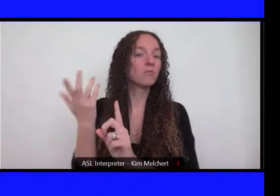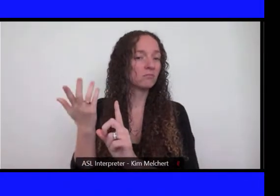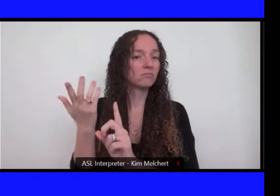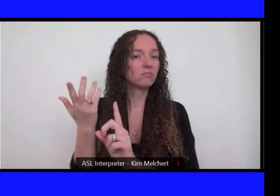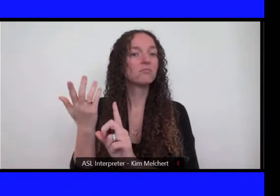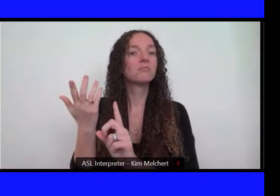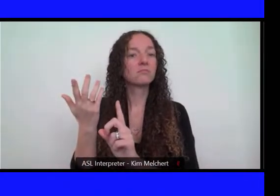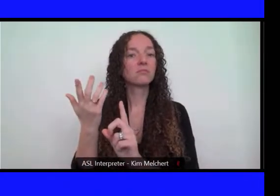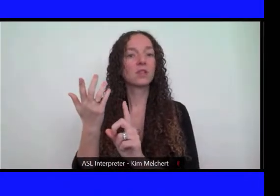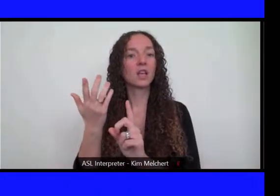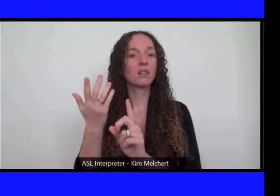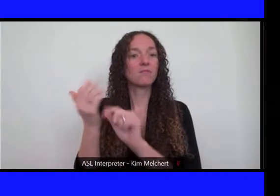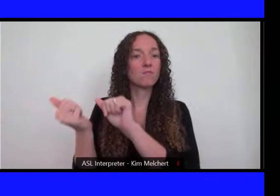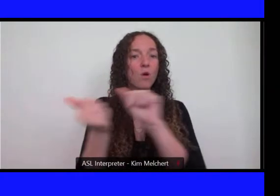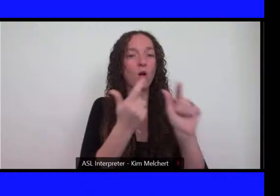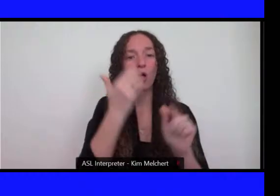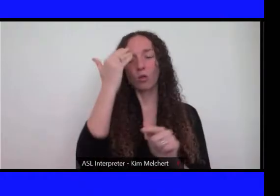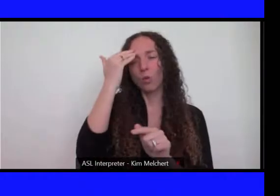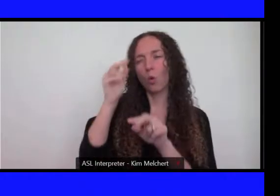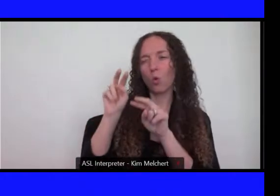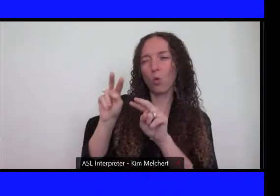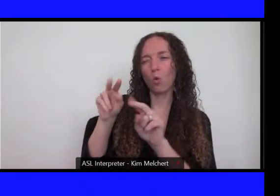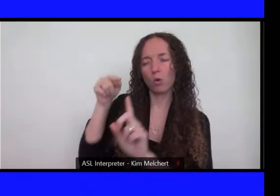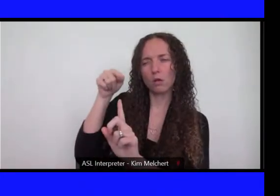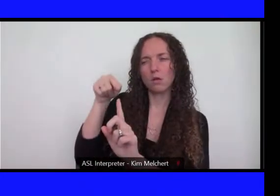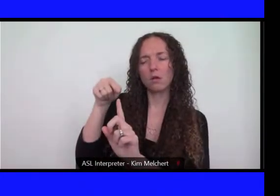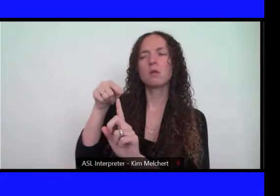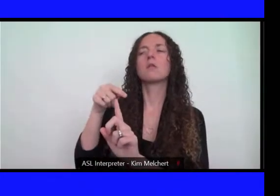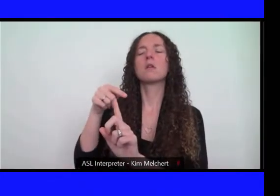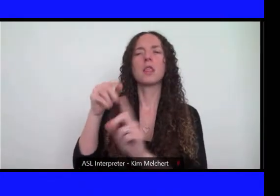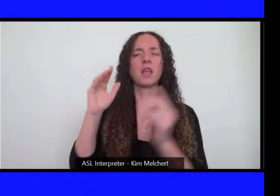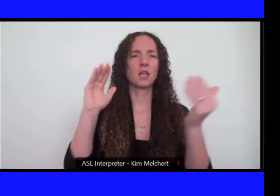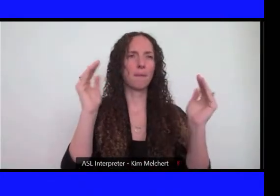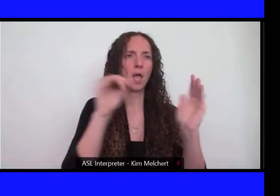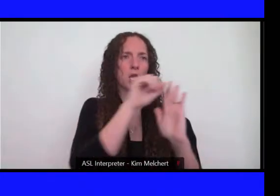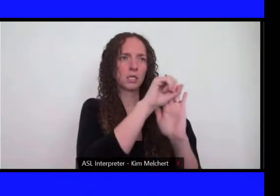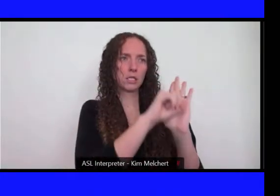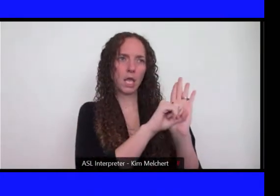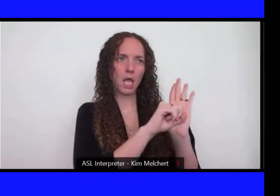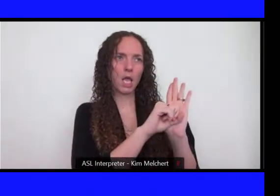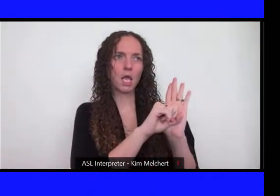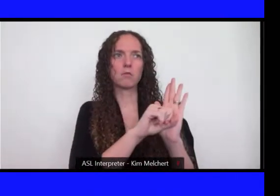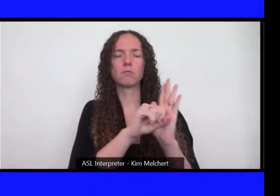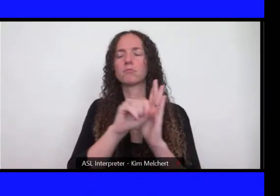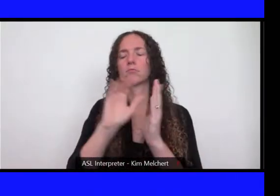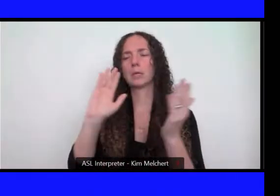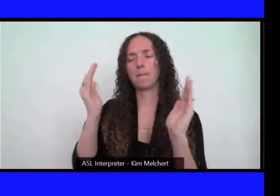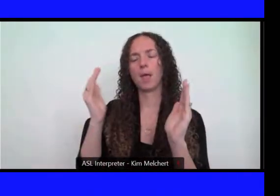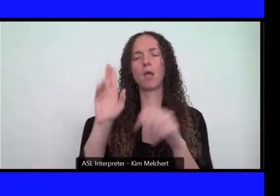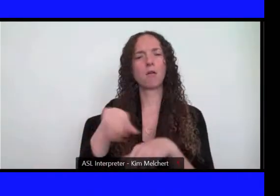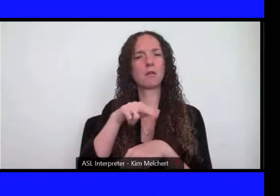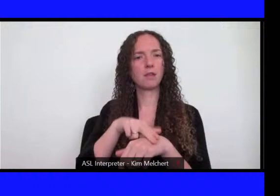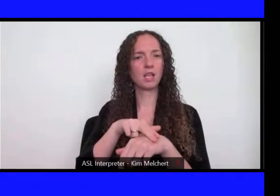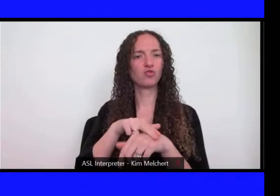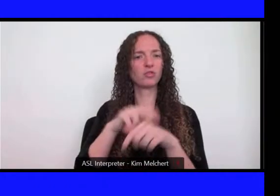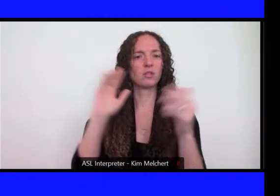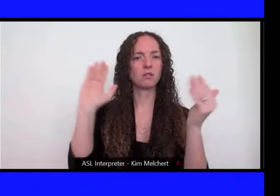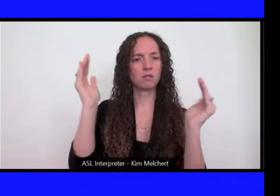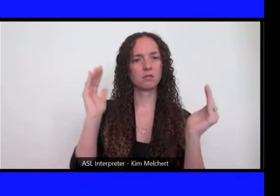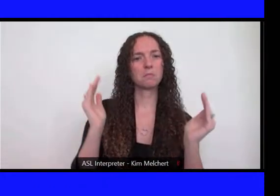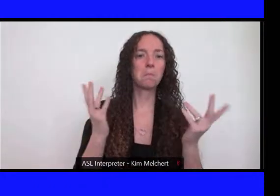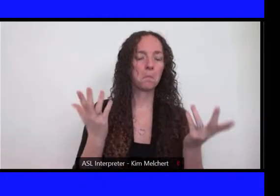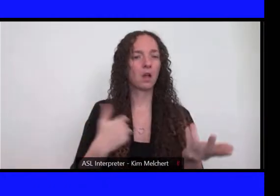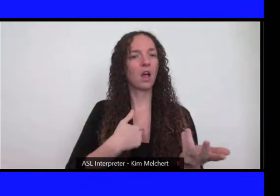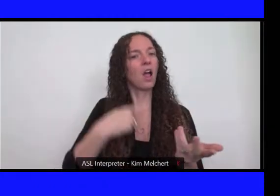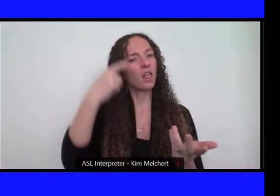meeting, well, actually last month was it, I think, when we had the meeting. No, not last month, November 8th last year. November 8th, we had